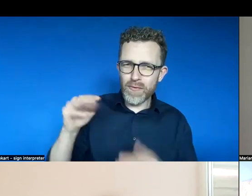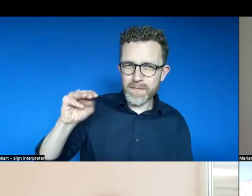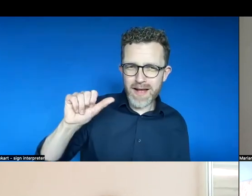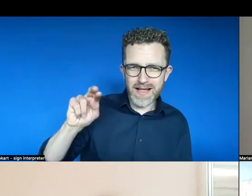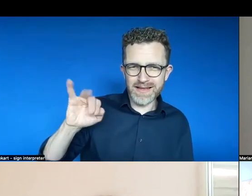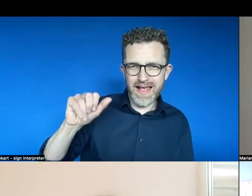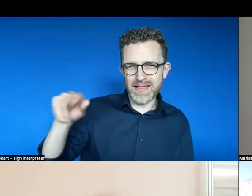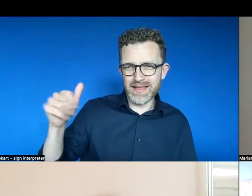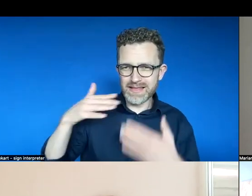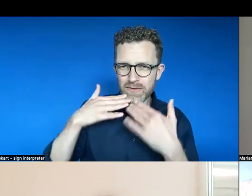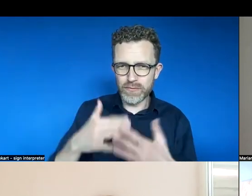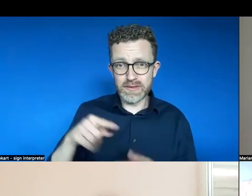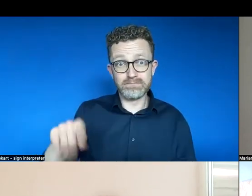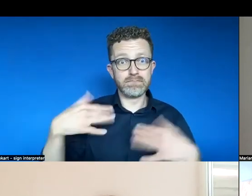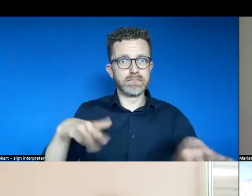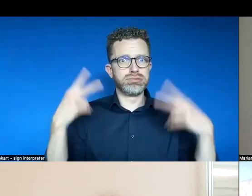this